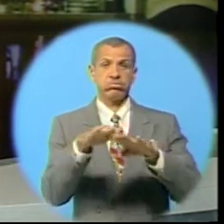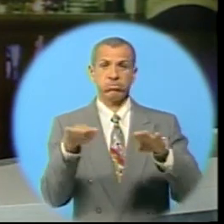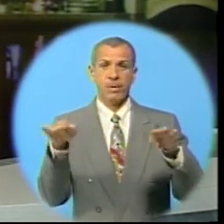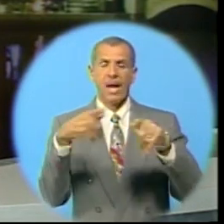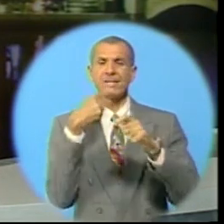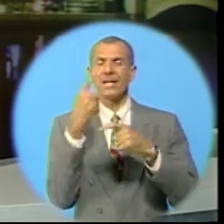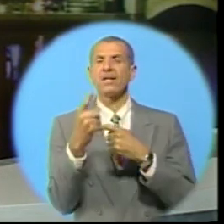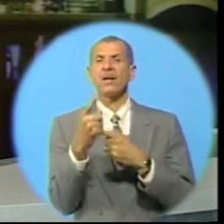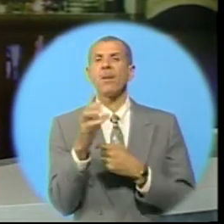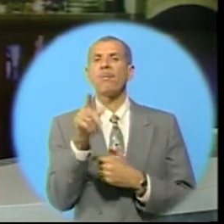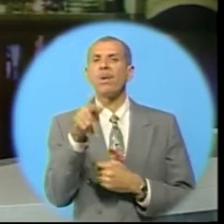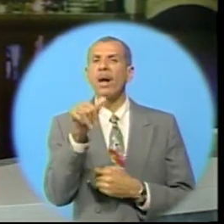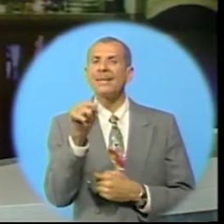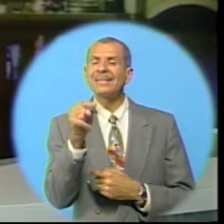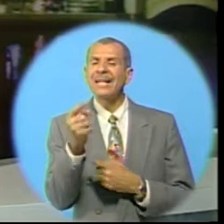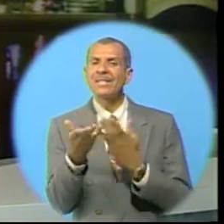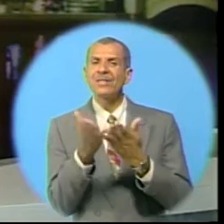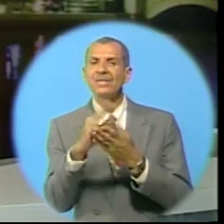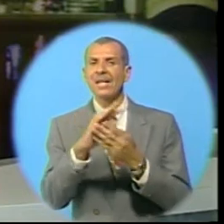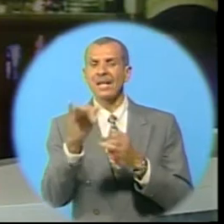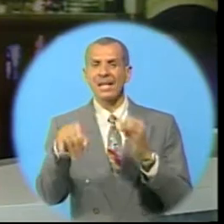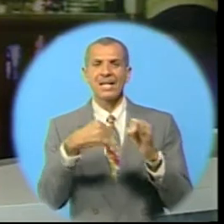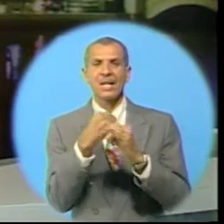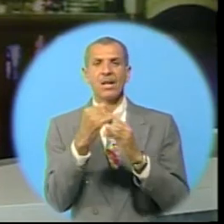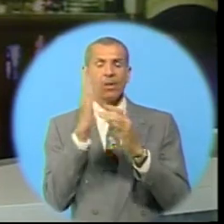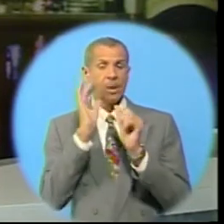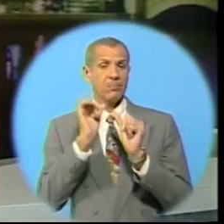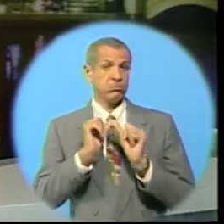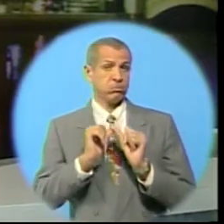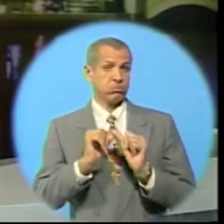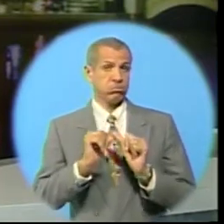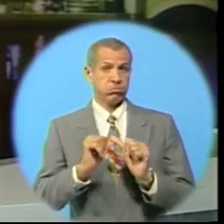products and services that are competitive internationally will survive.